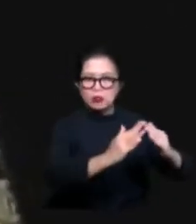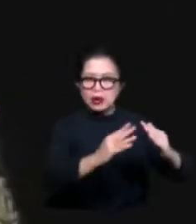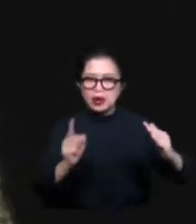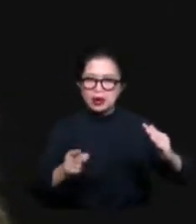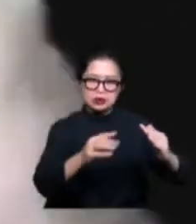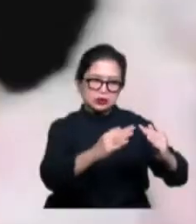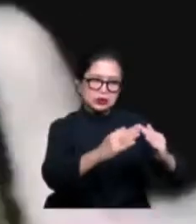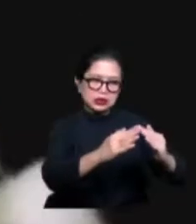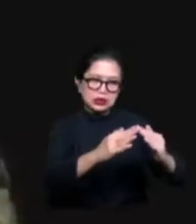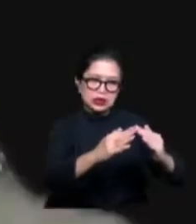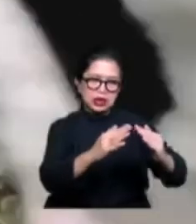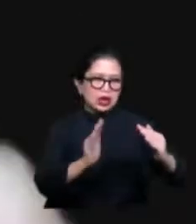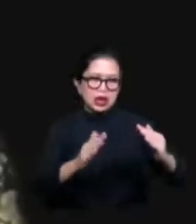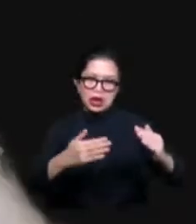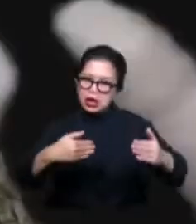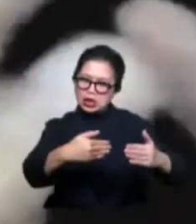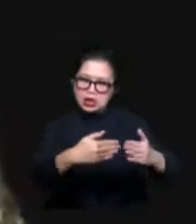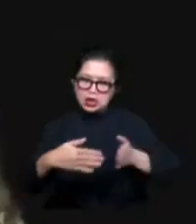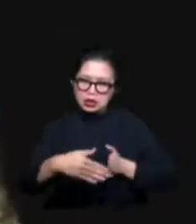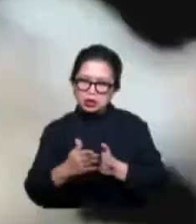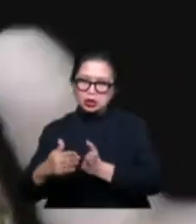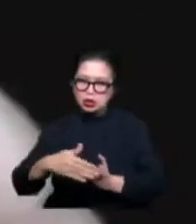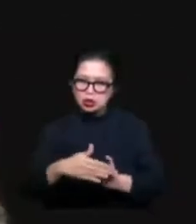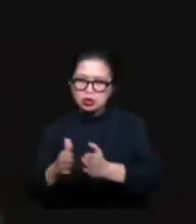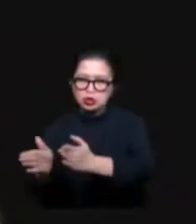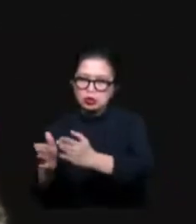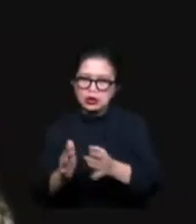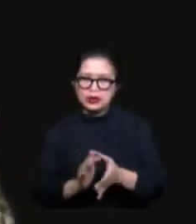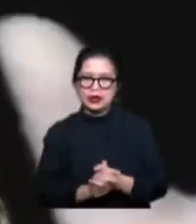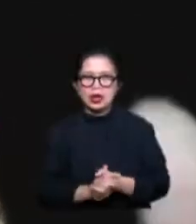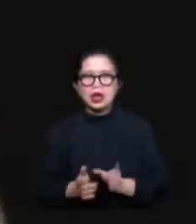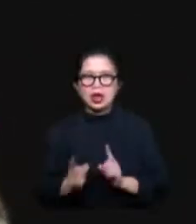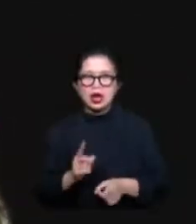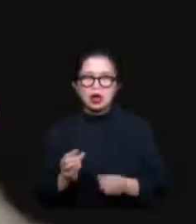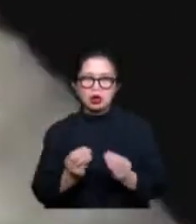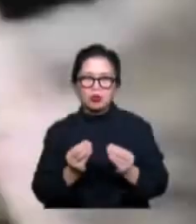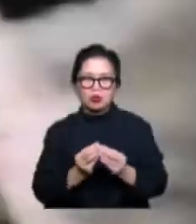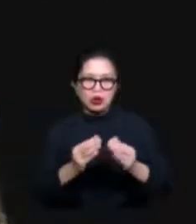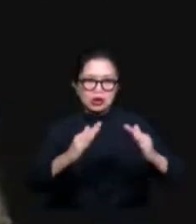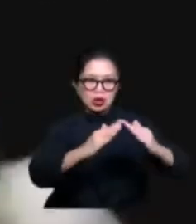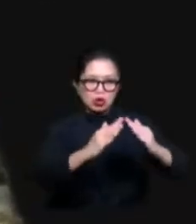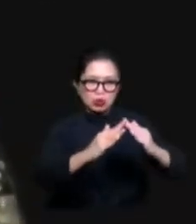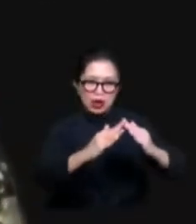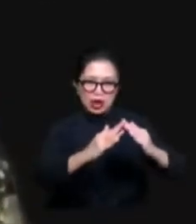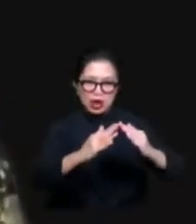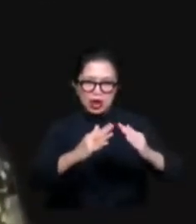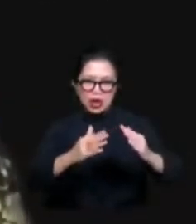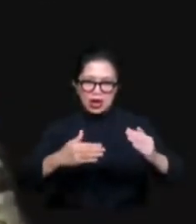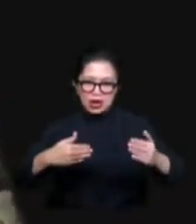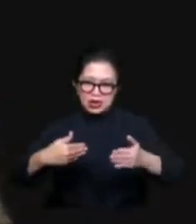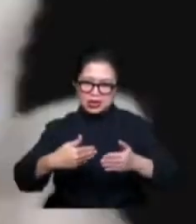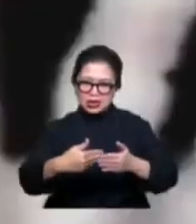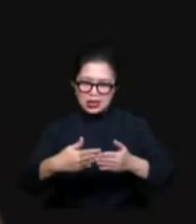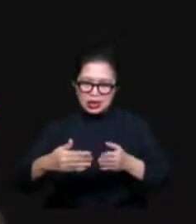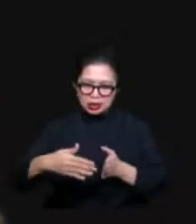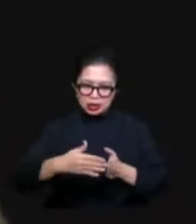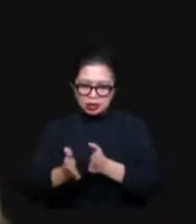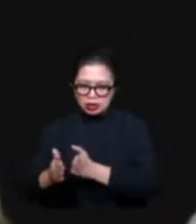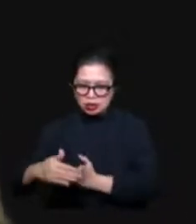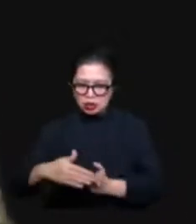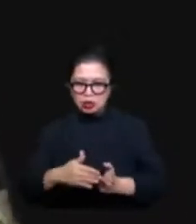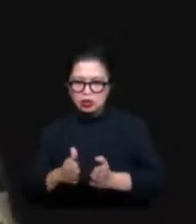like. Because if you put the house in the river, maybe when the flooding of